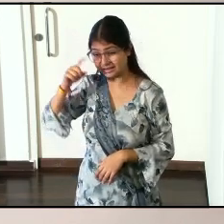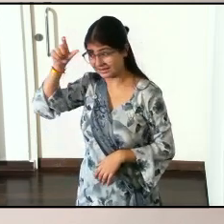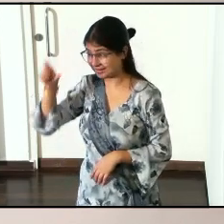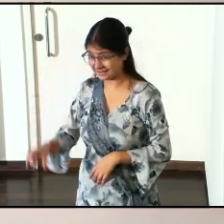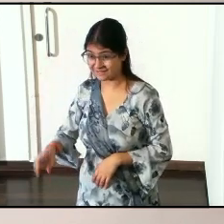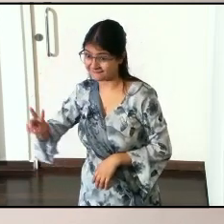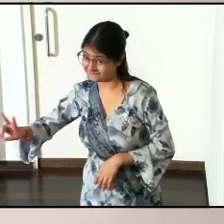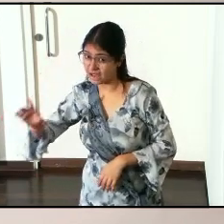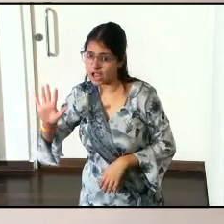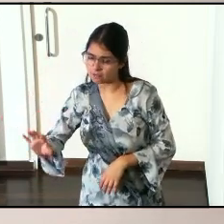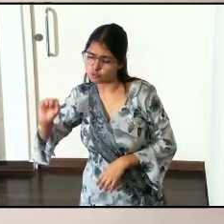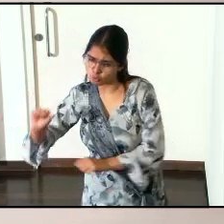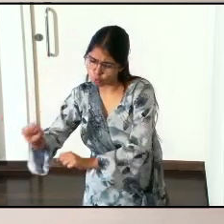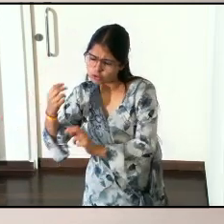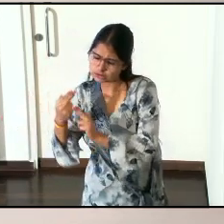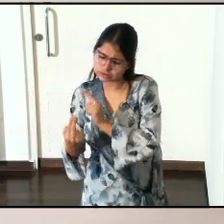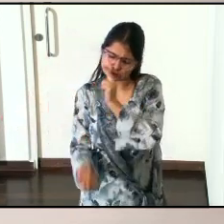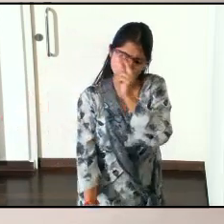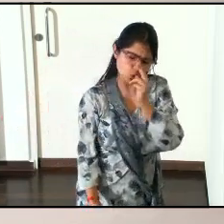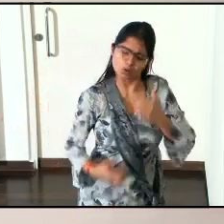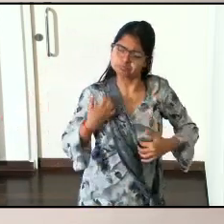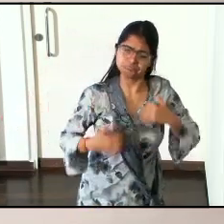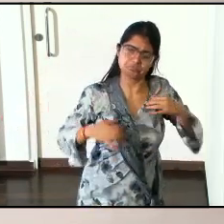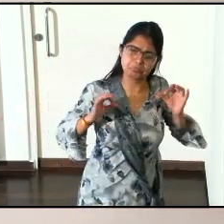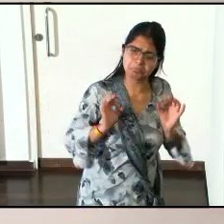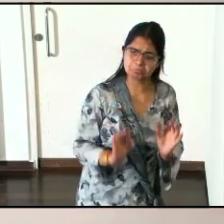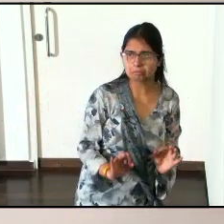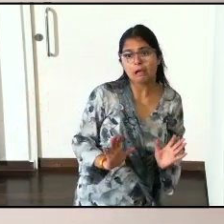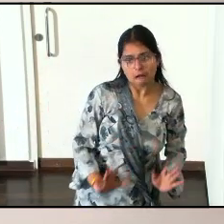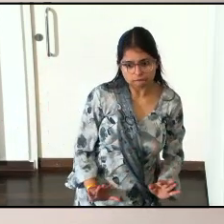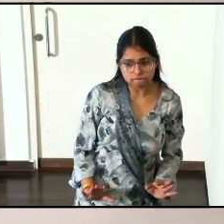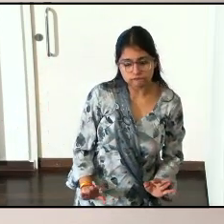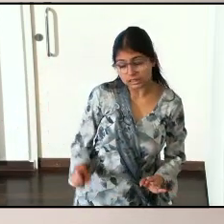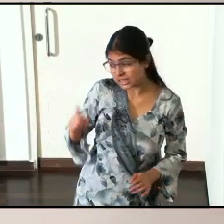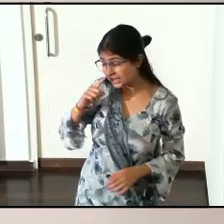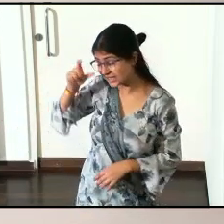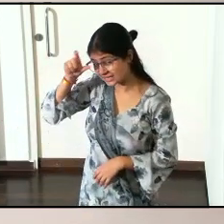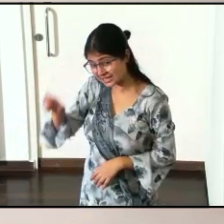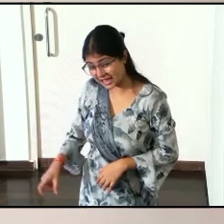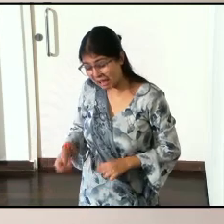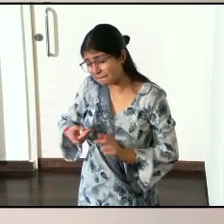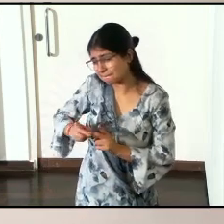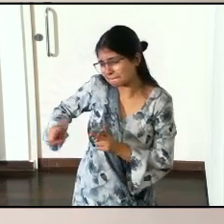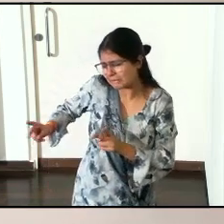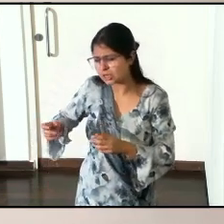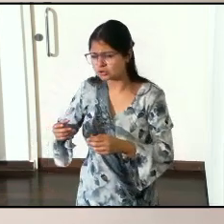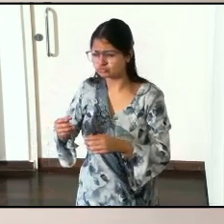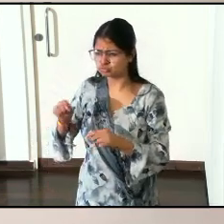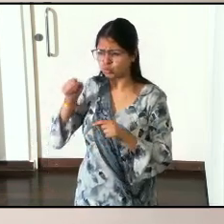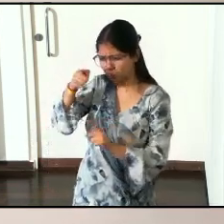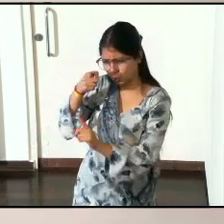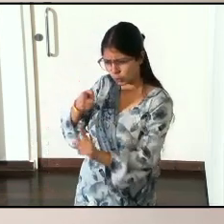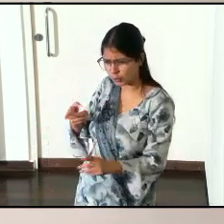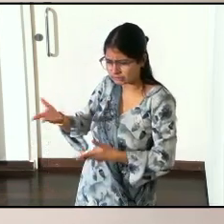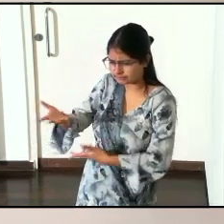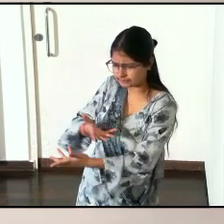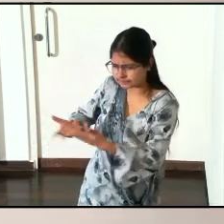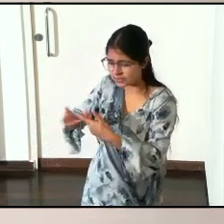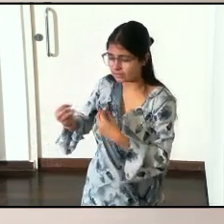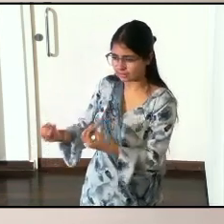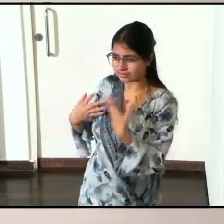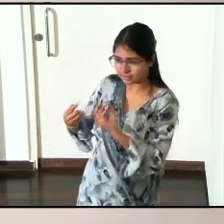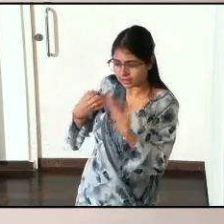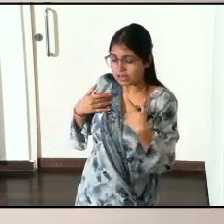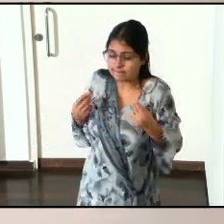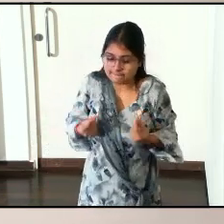very interesting story. She had a couple of anecdotes that she shared with me. We were talking very quickly because I had very little time.